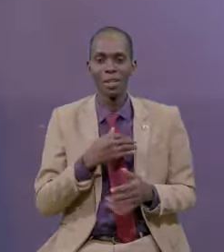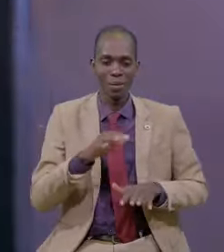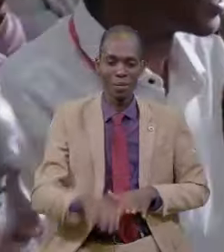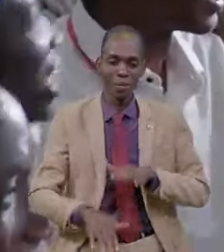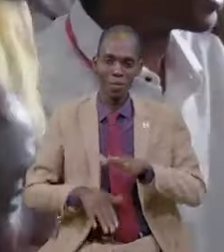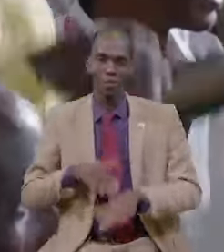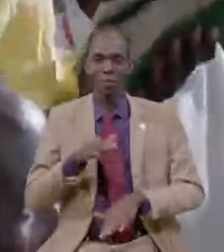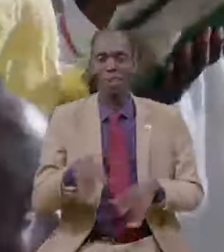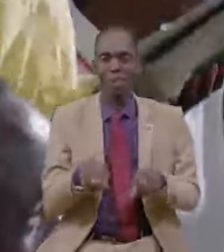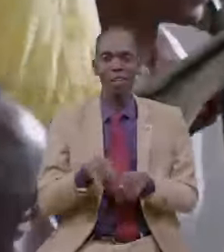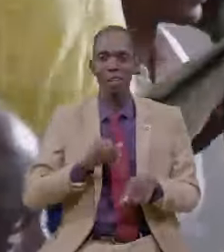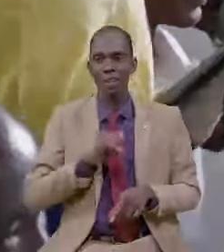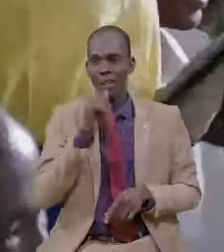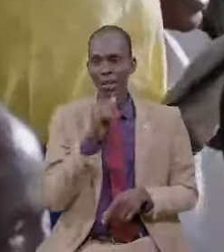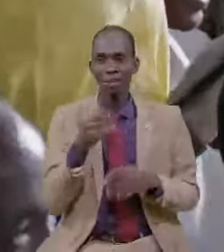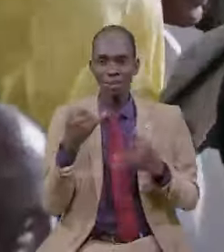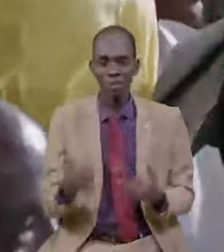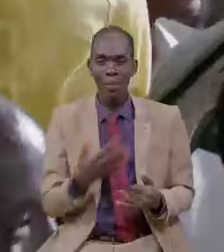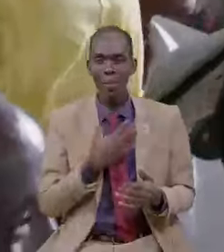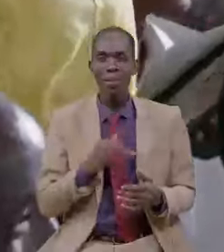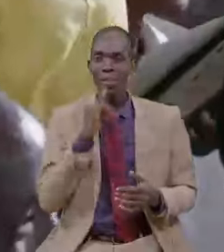walking now, and is running,